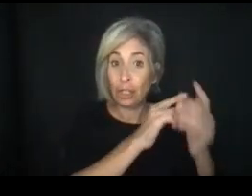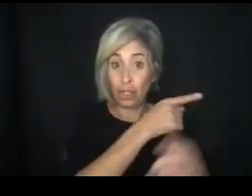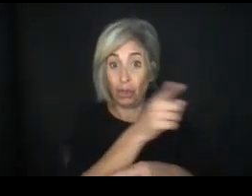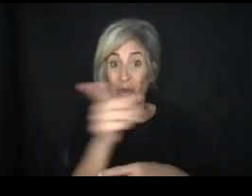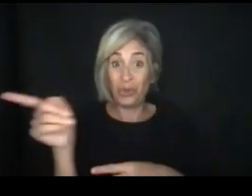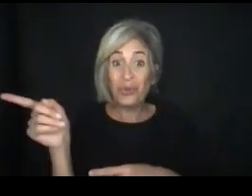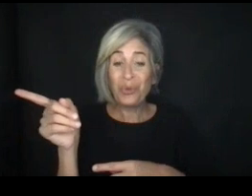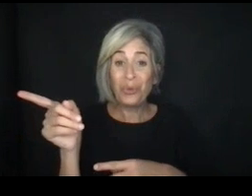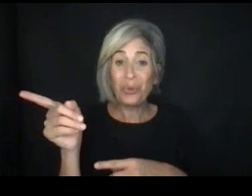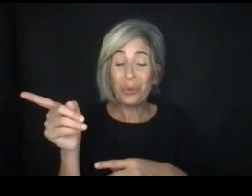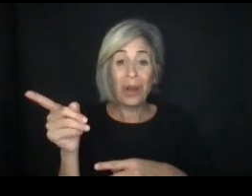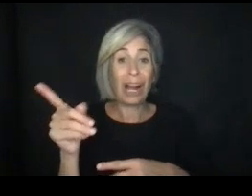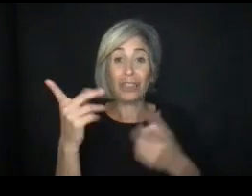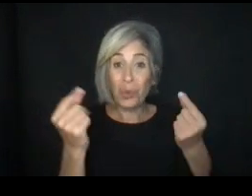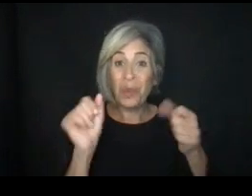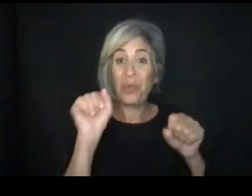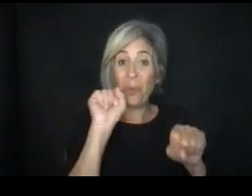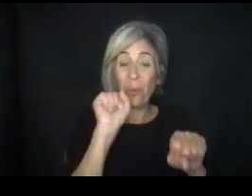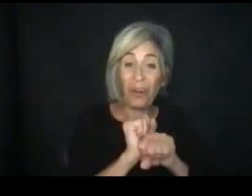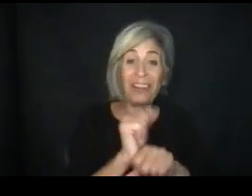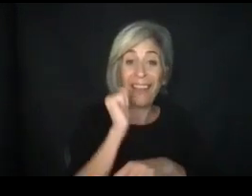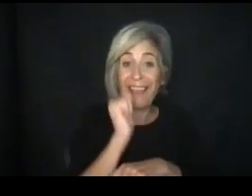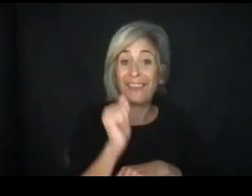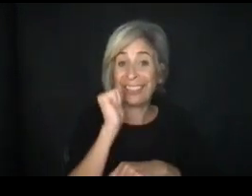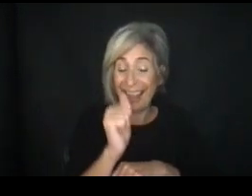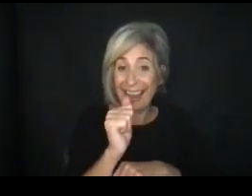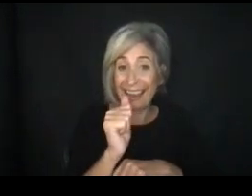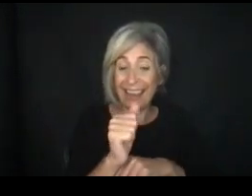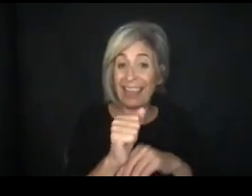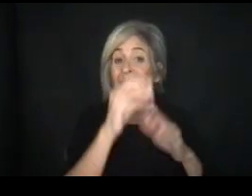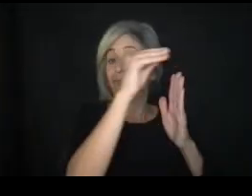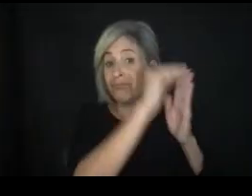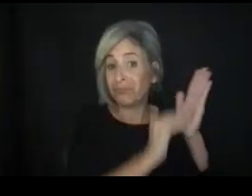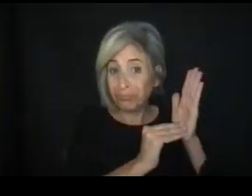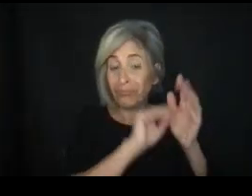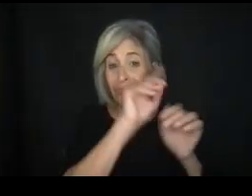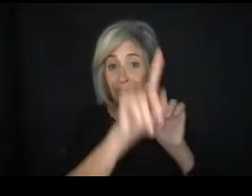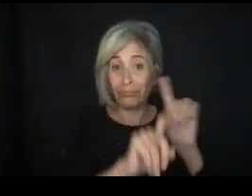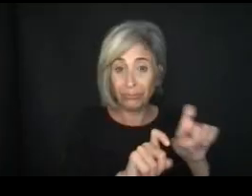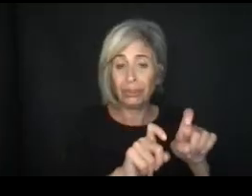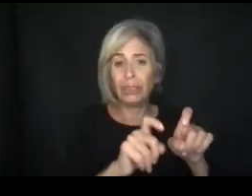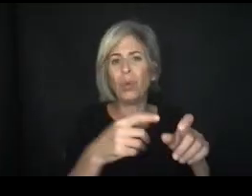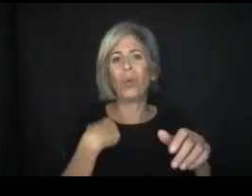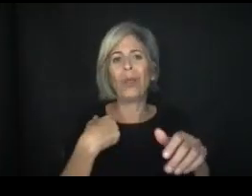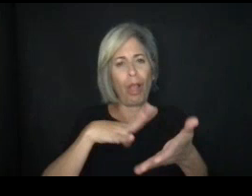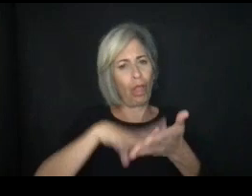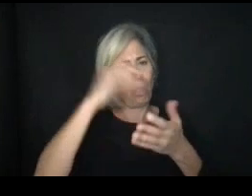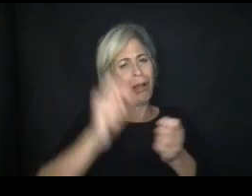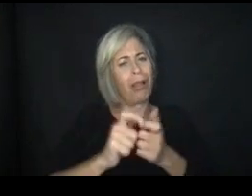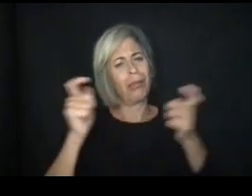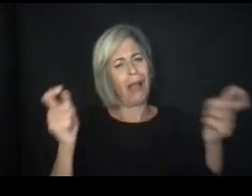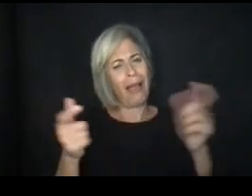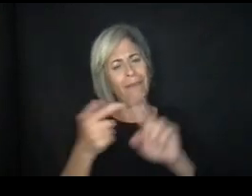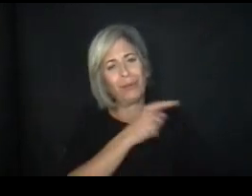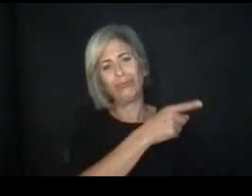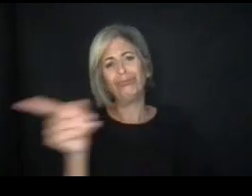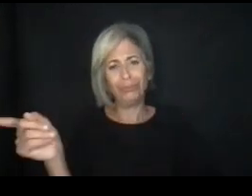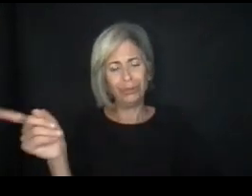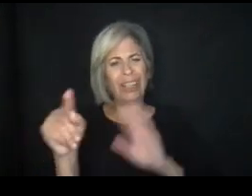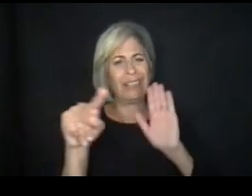the boots on the ground, by completing this survey, you give us greater insight into what those